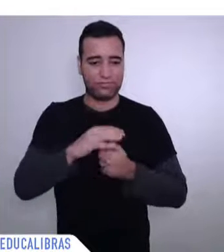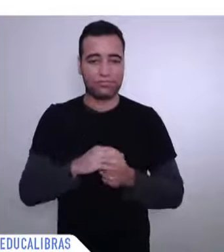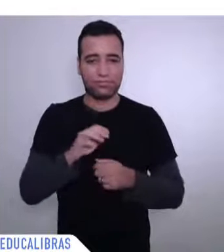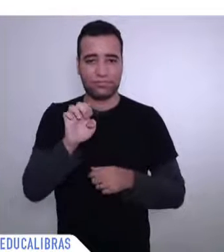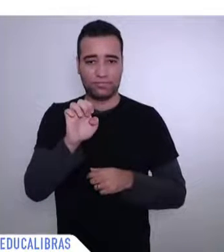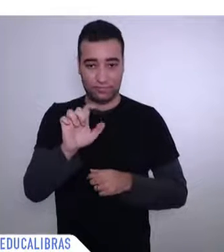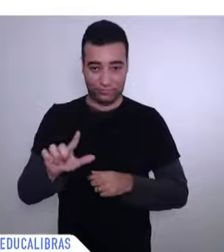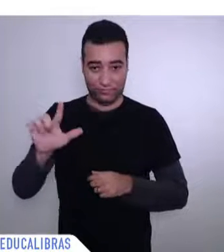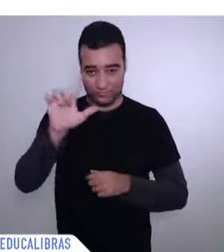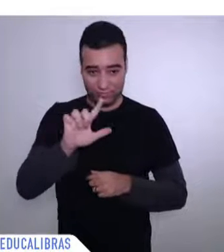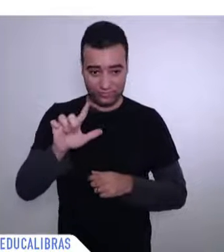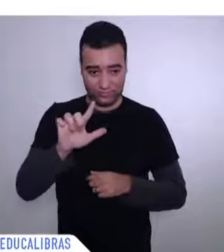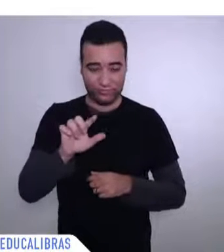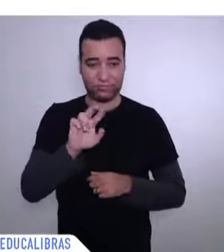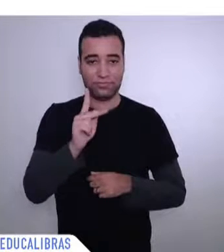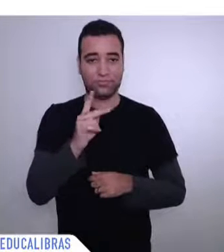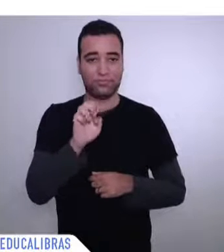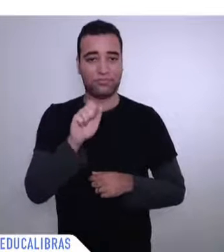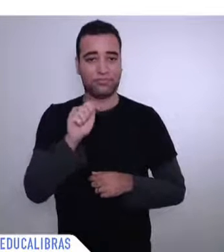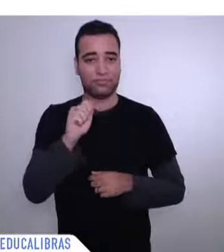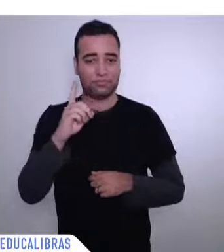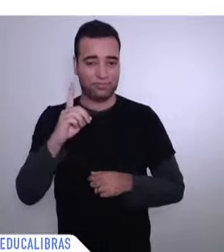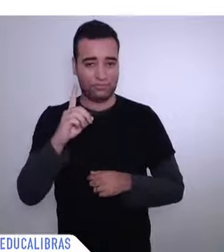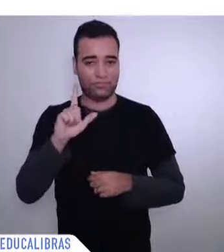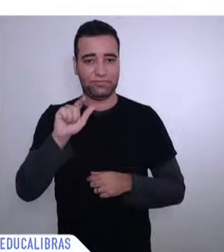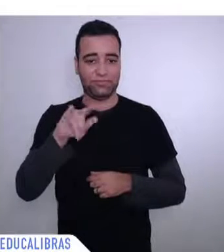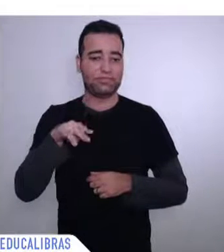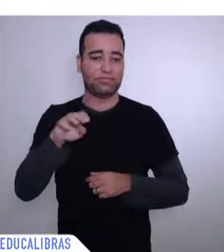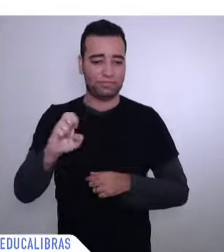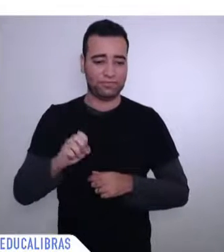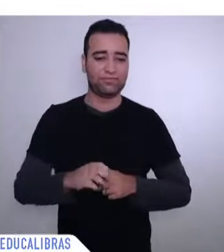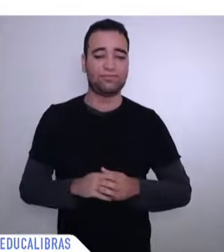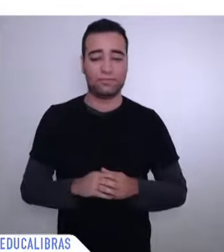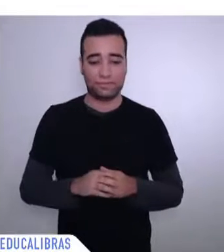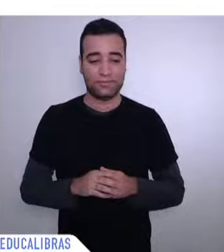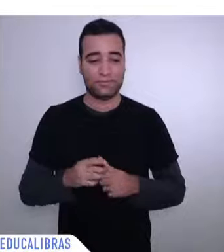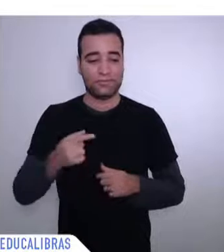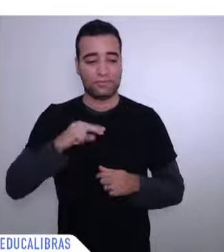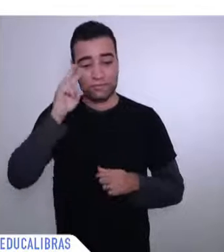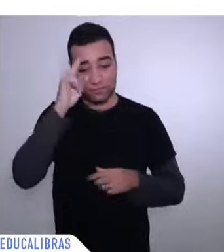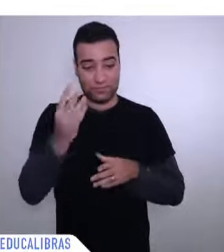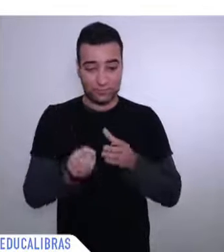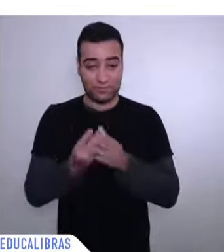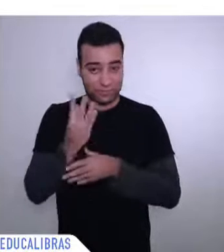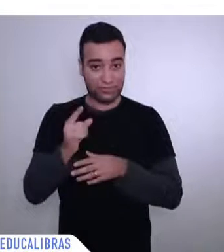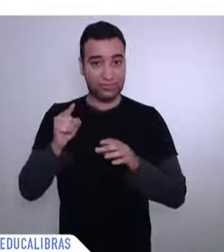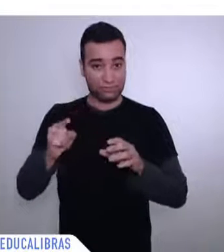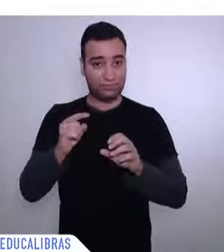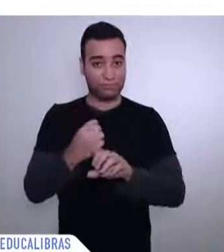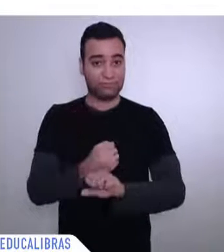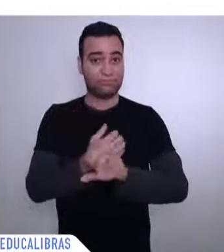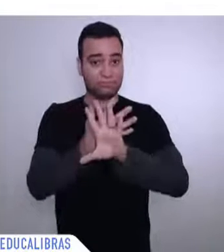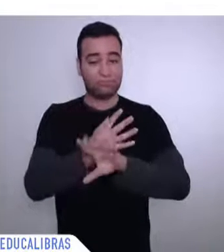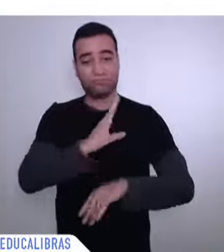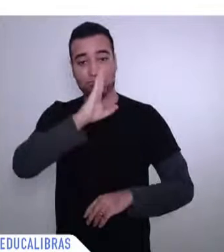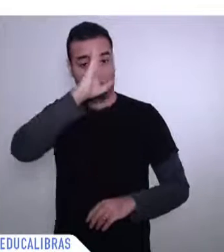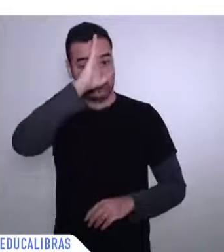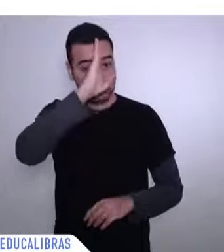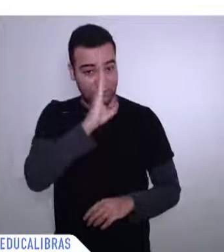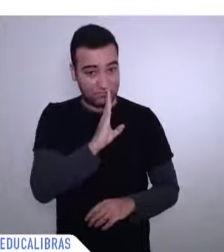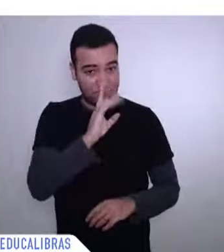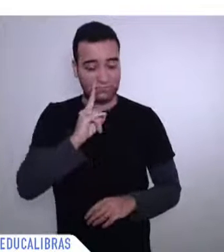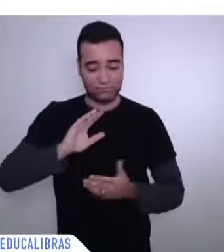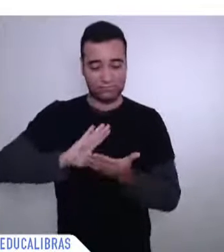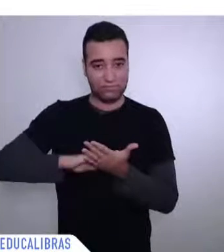of Latin America at Sciences Po, Educa Libras, and Headline, for allowing us to create